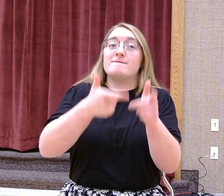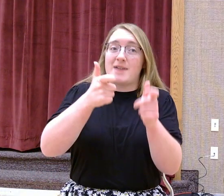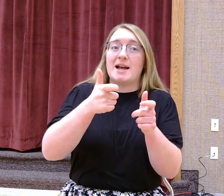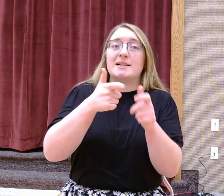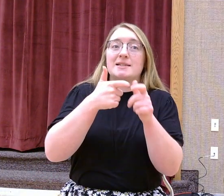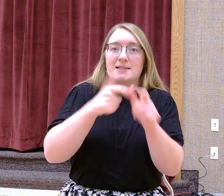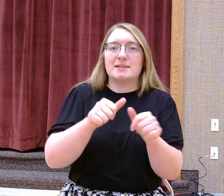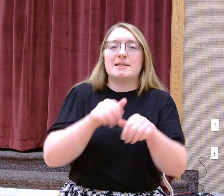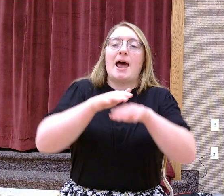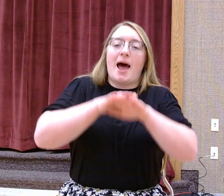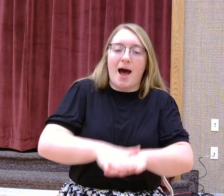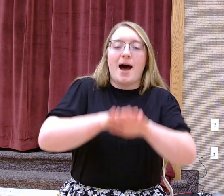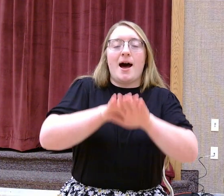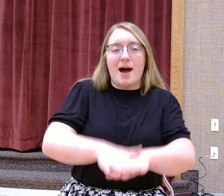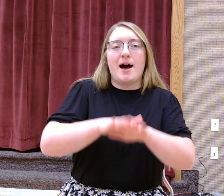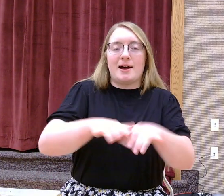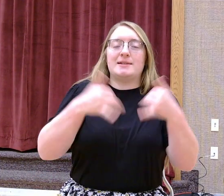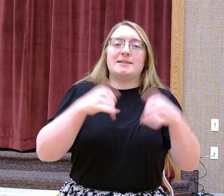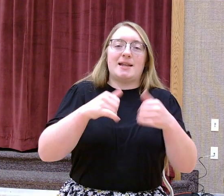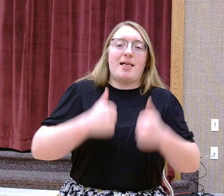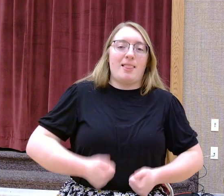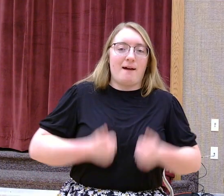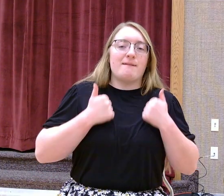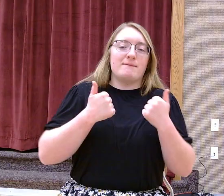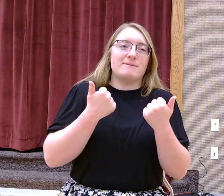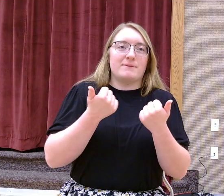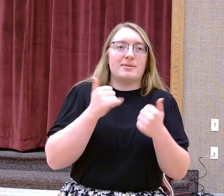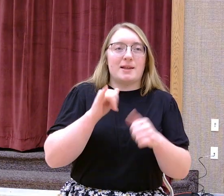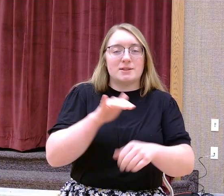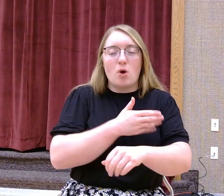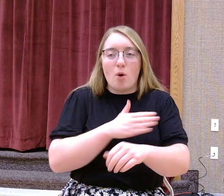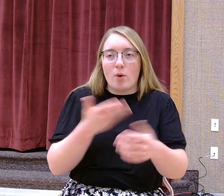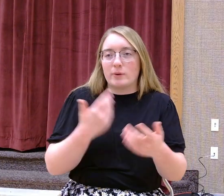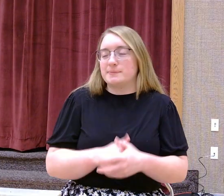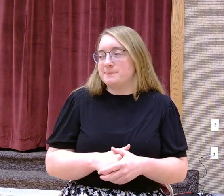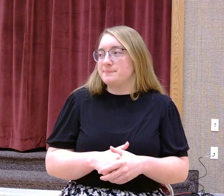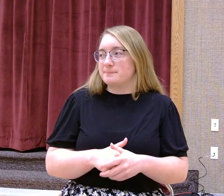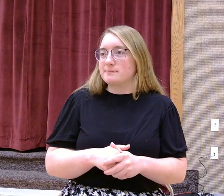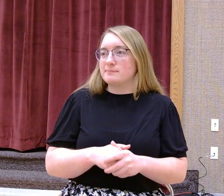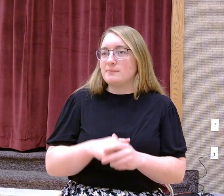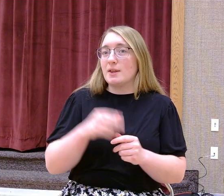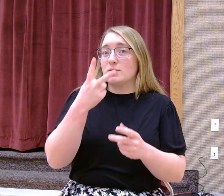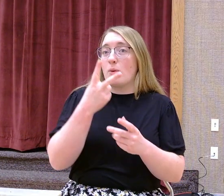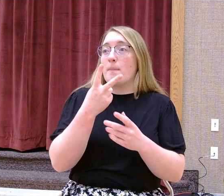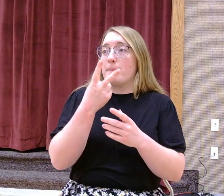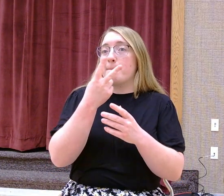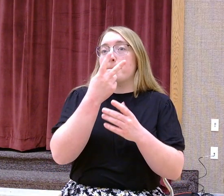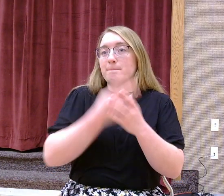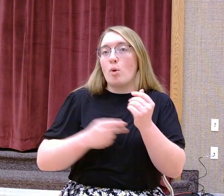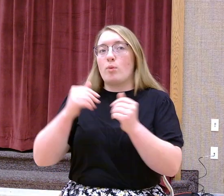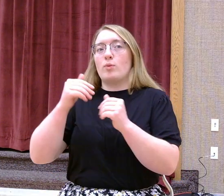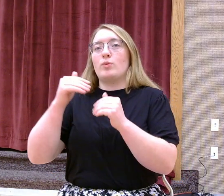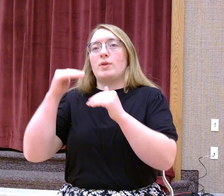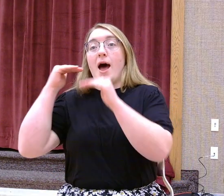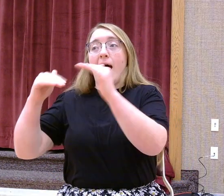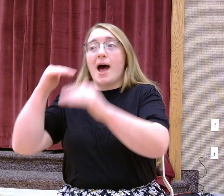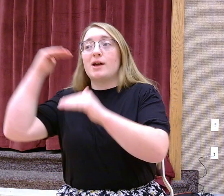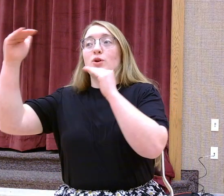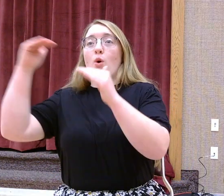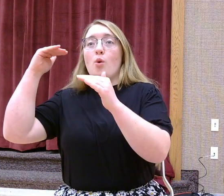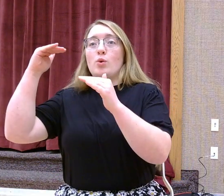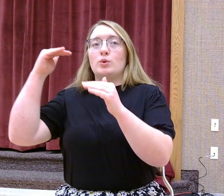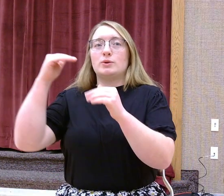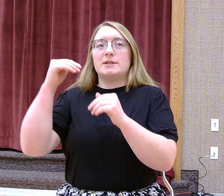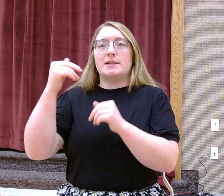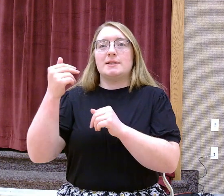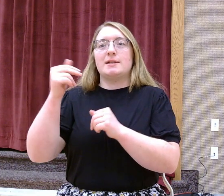Ha, ha, ha, ha, staying alive, okay? Both require, and again, both of the 30-to-2